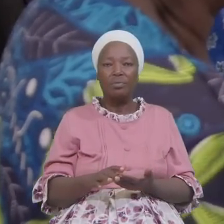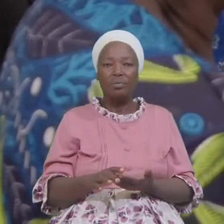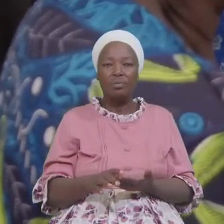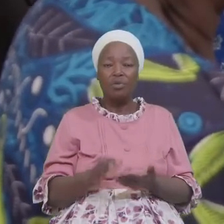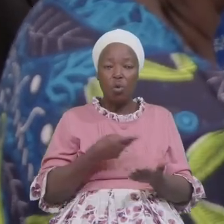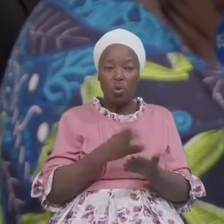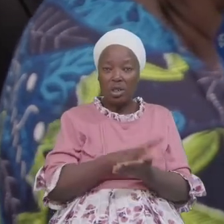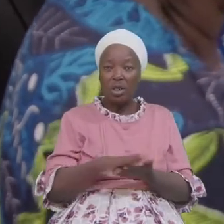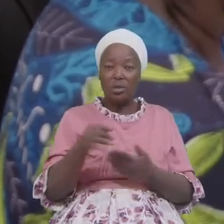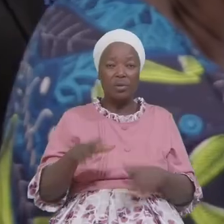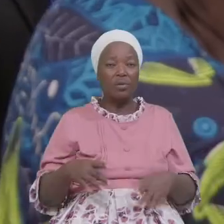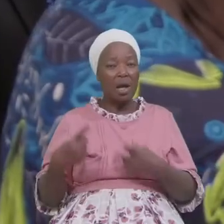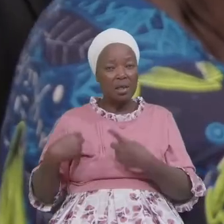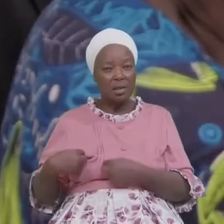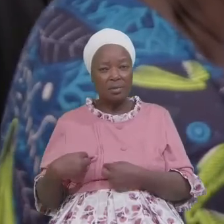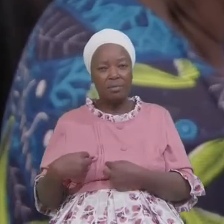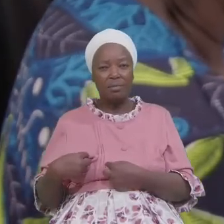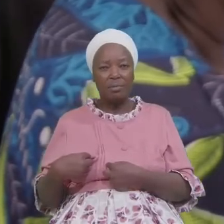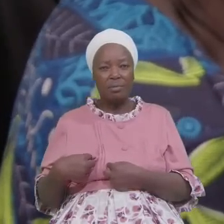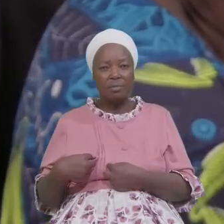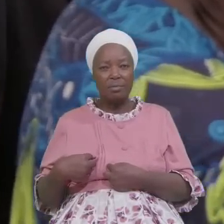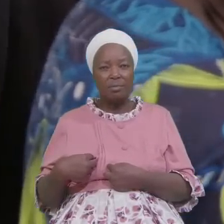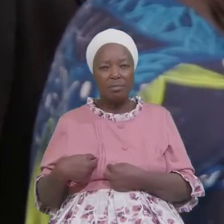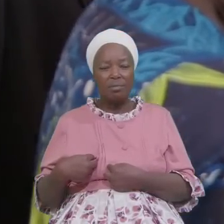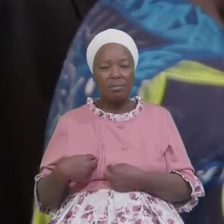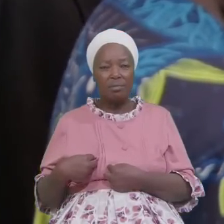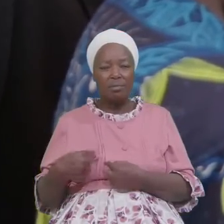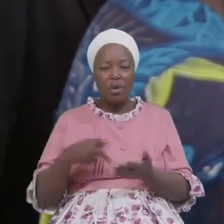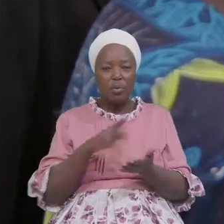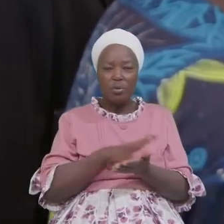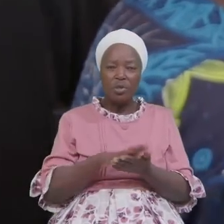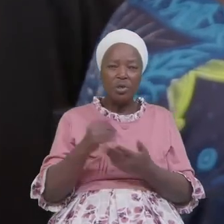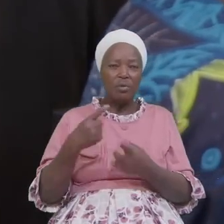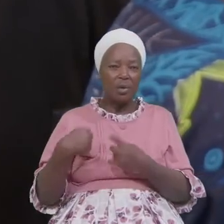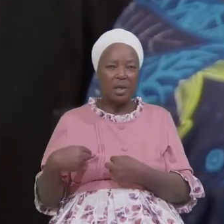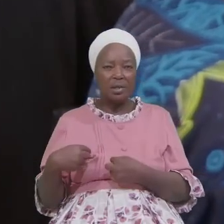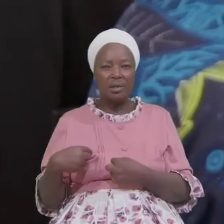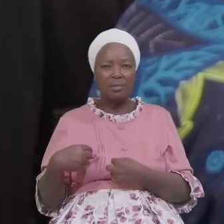holiness of heart, purity of heart.